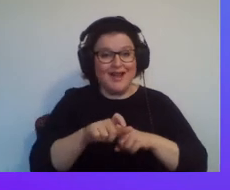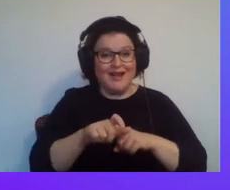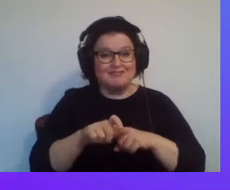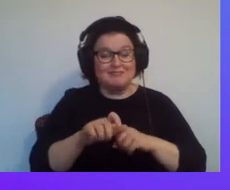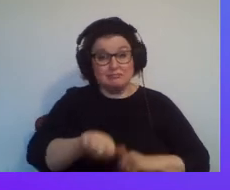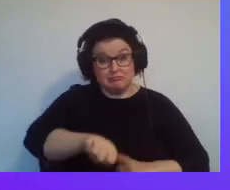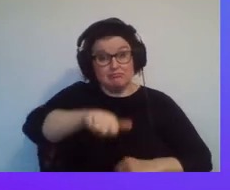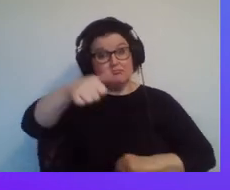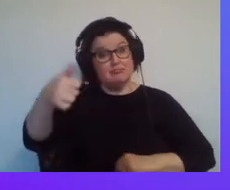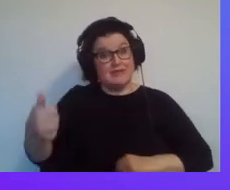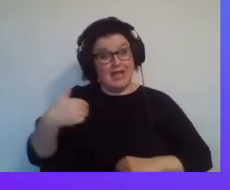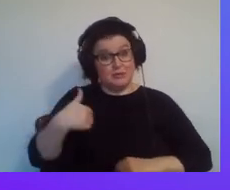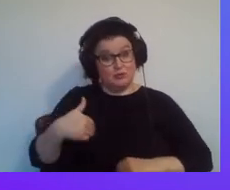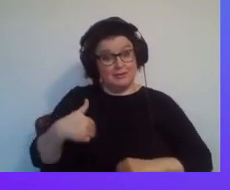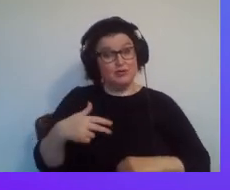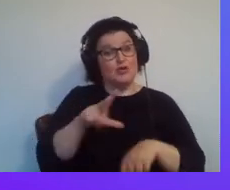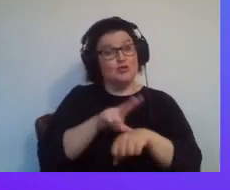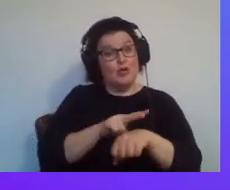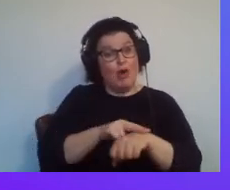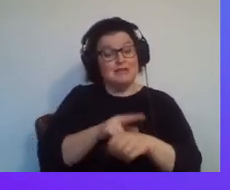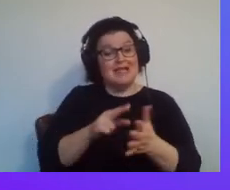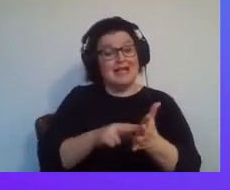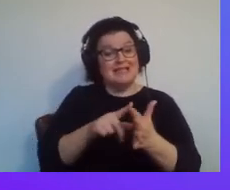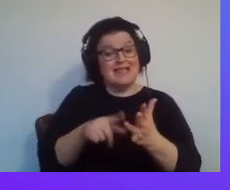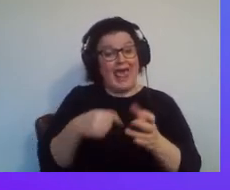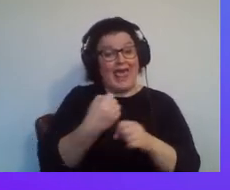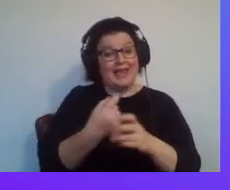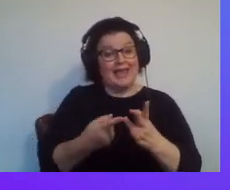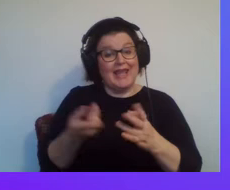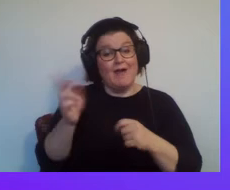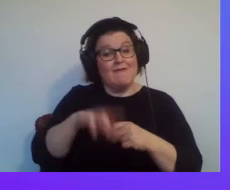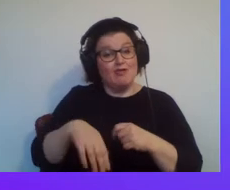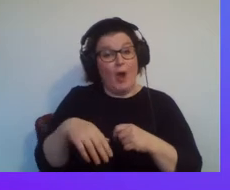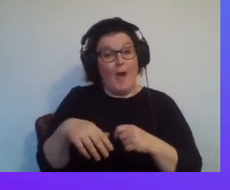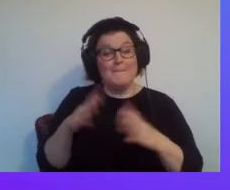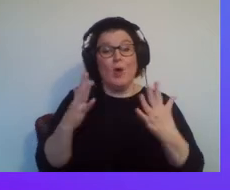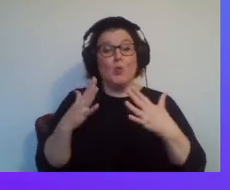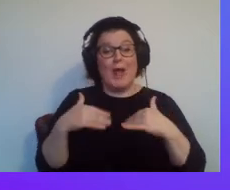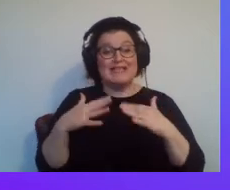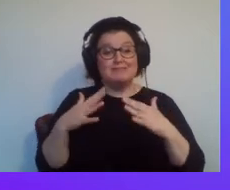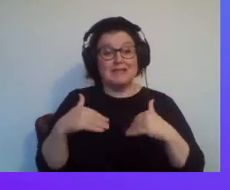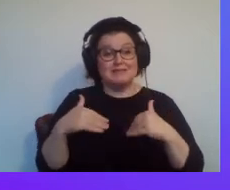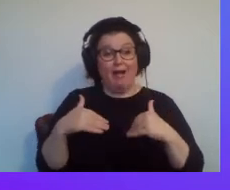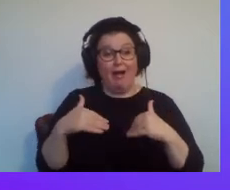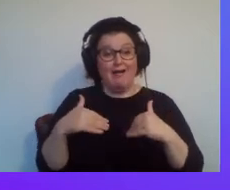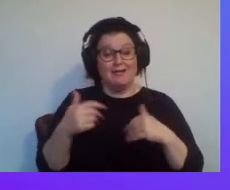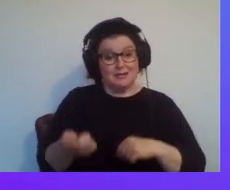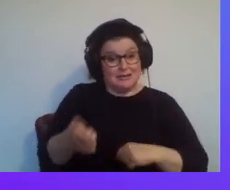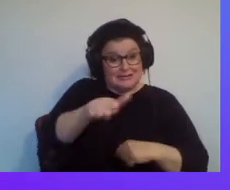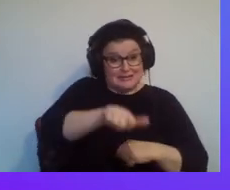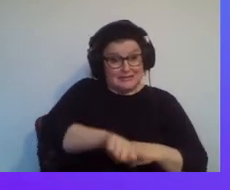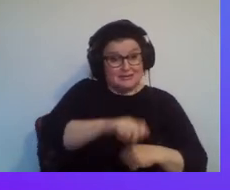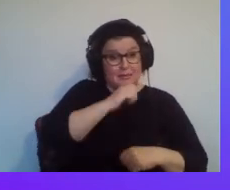Medical Practice in Pimlico, where she is a senior partner. We have Eddie Nestor, who is a Sony Award-winning